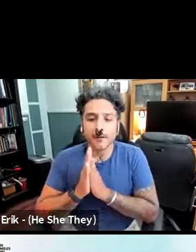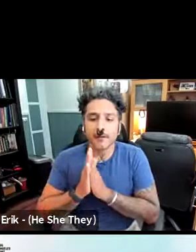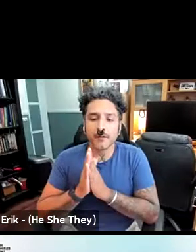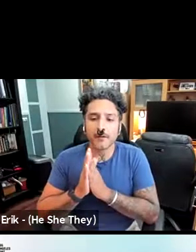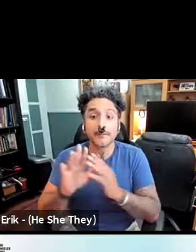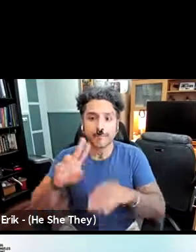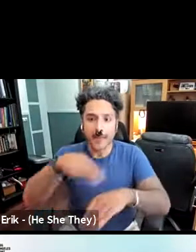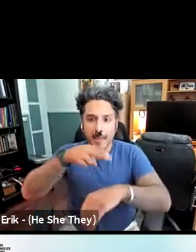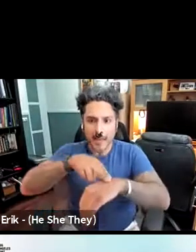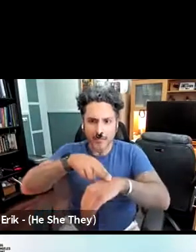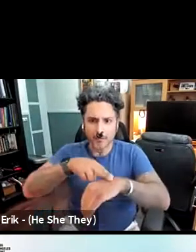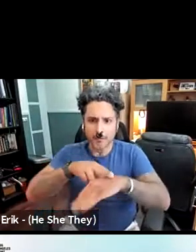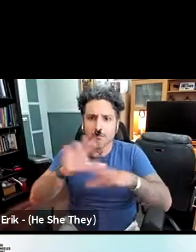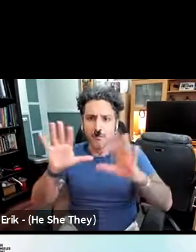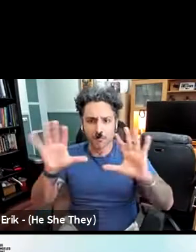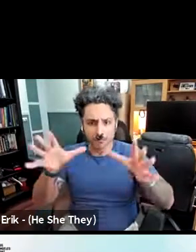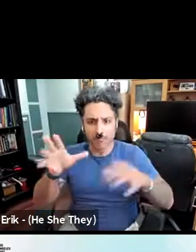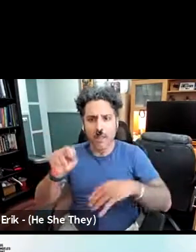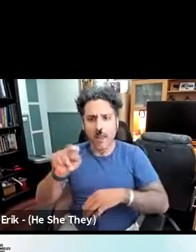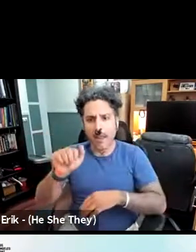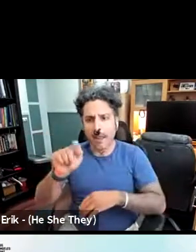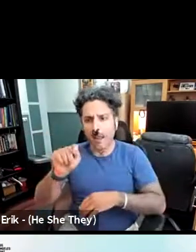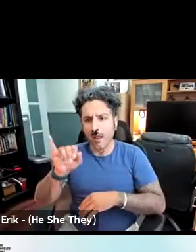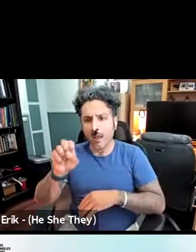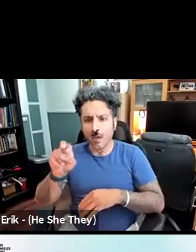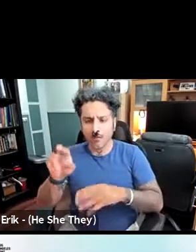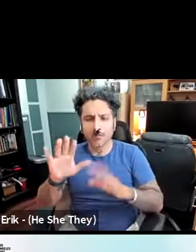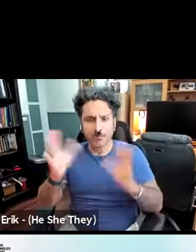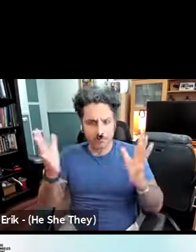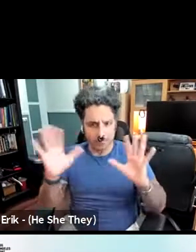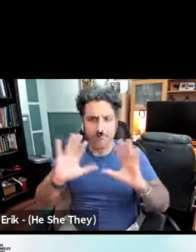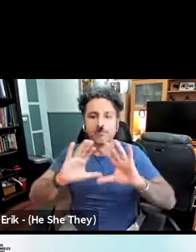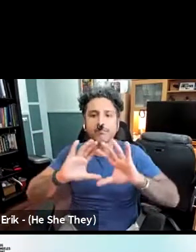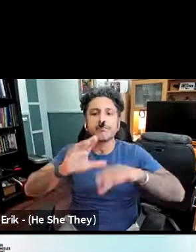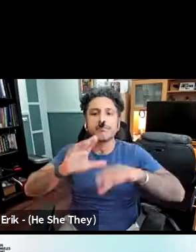Nation, the word nation, was it Lex? You thought of nation.